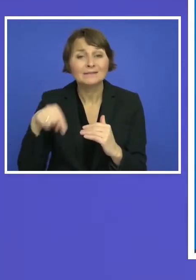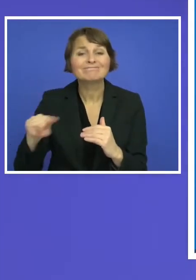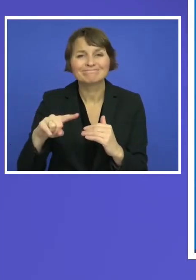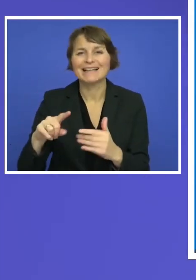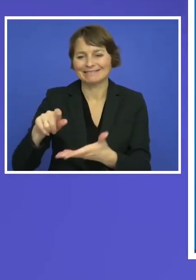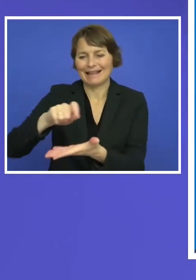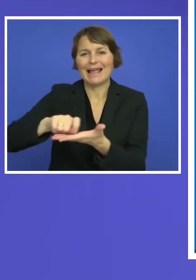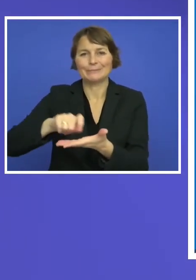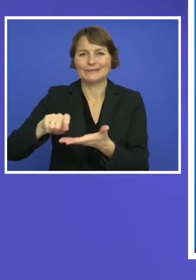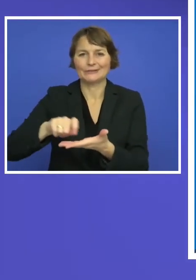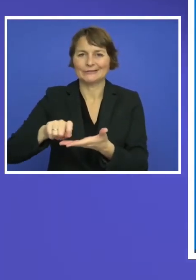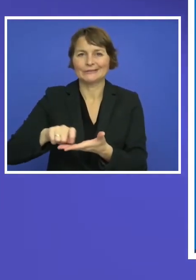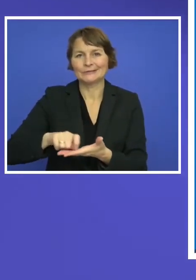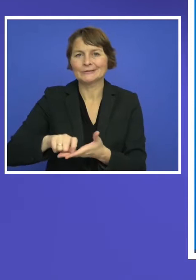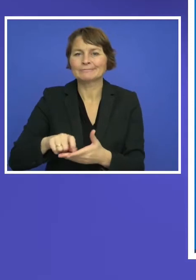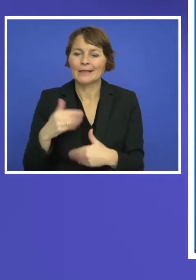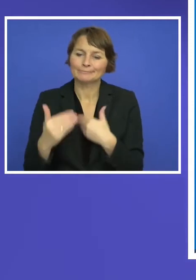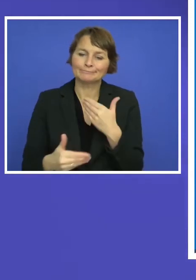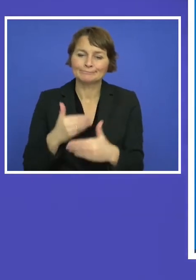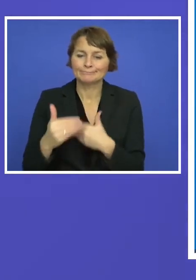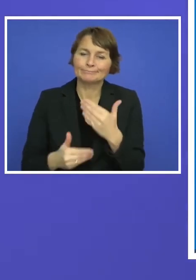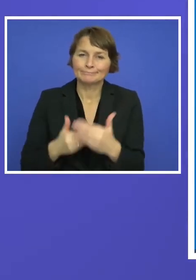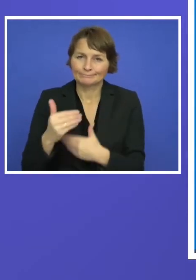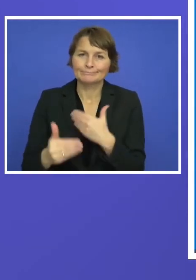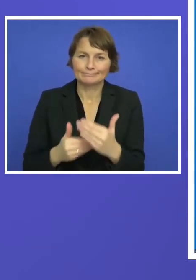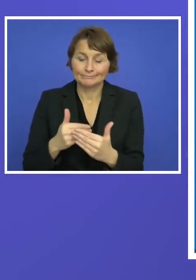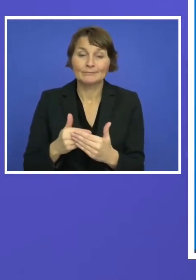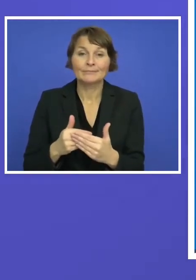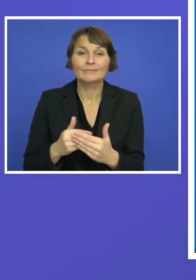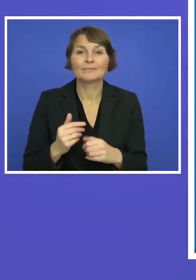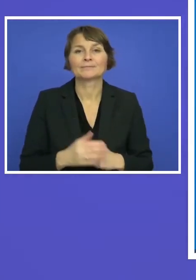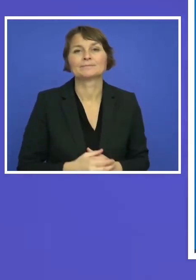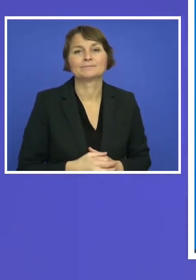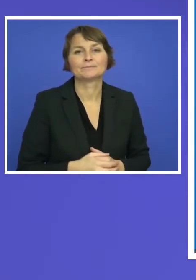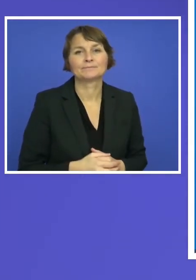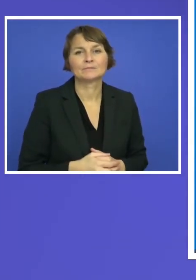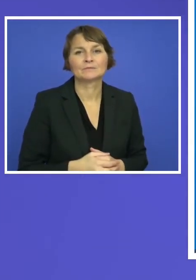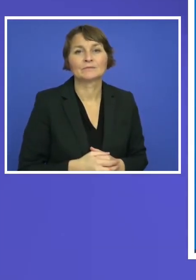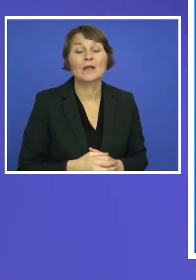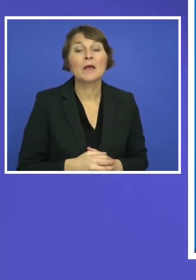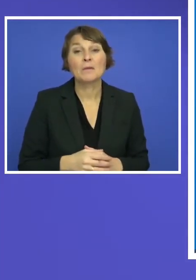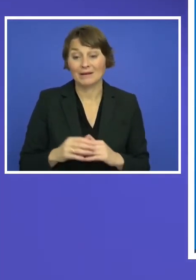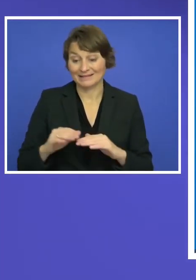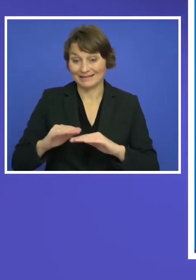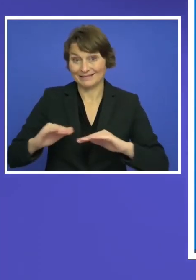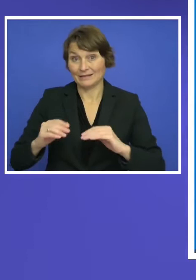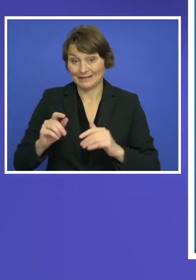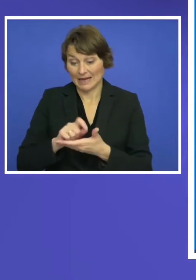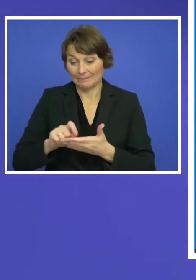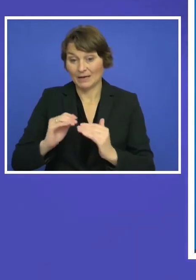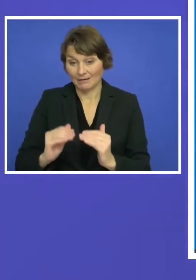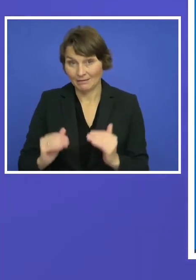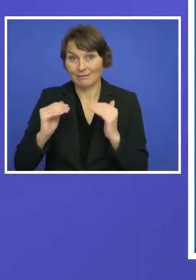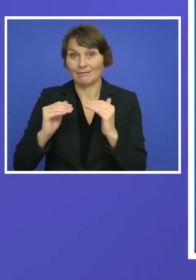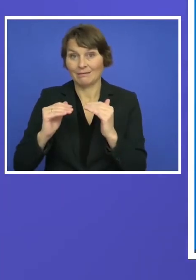administrative functions. And as we go into up in these administrative functions, there is